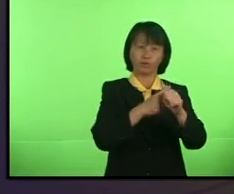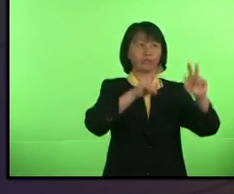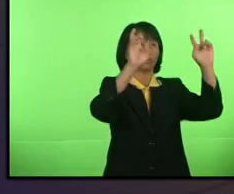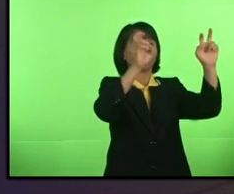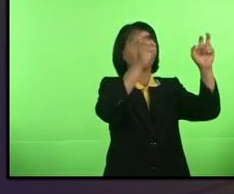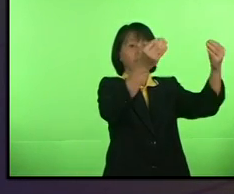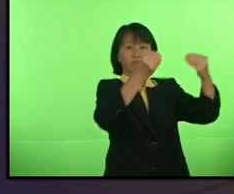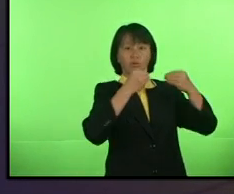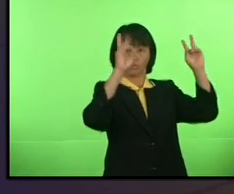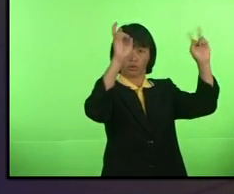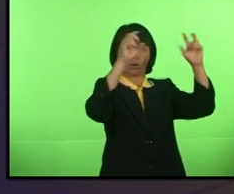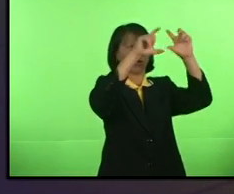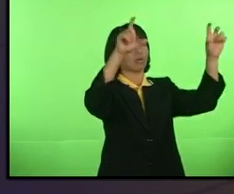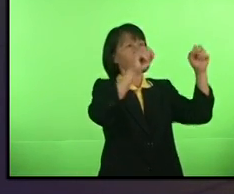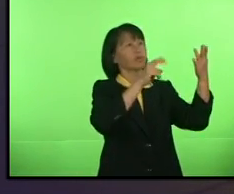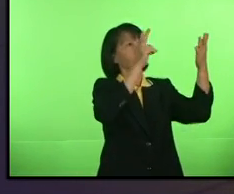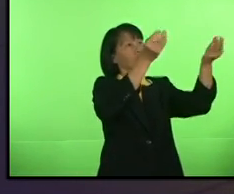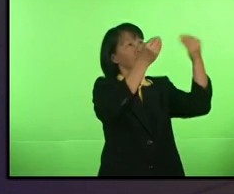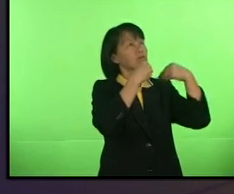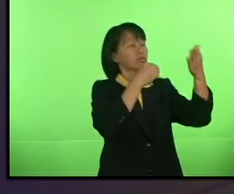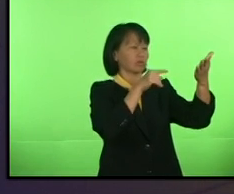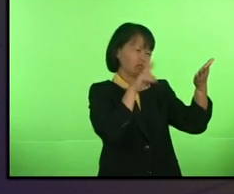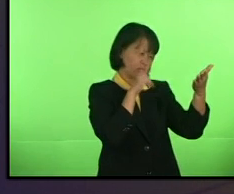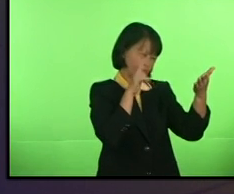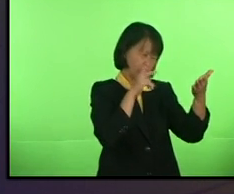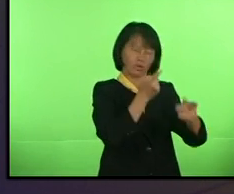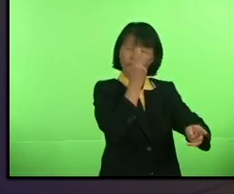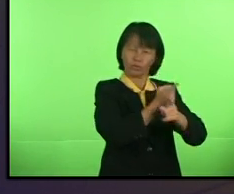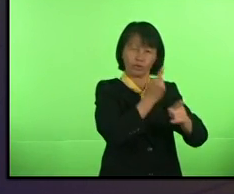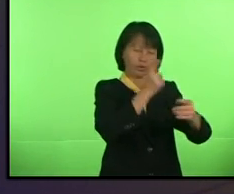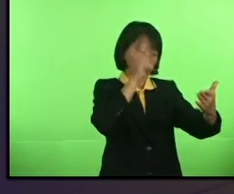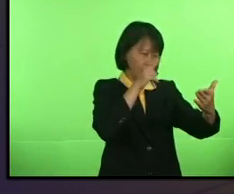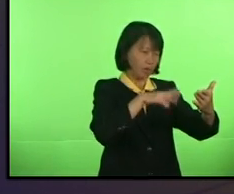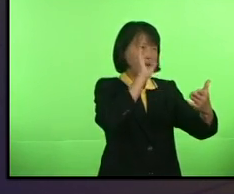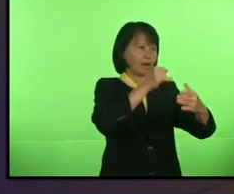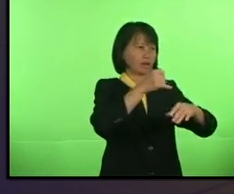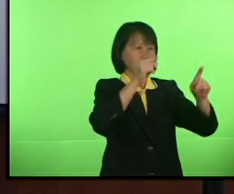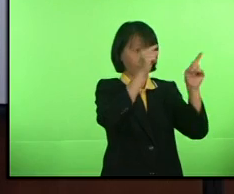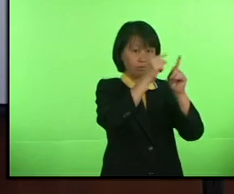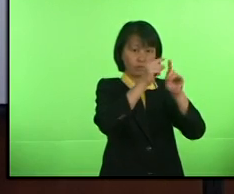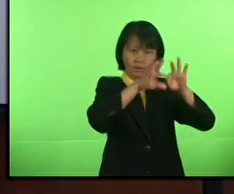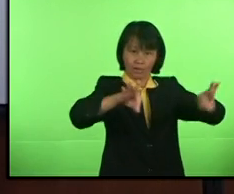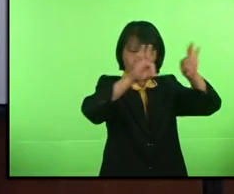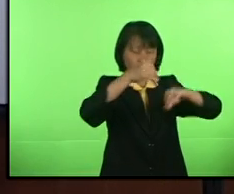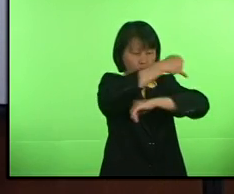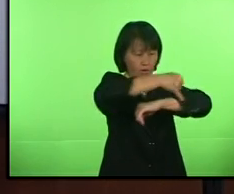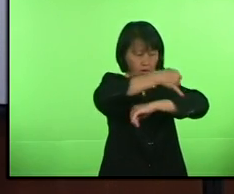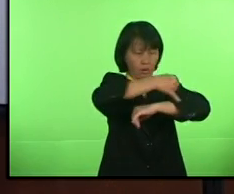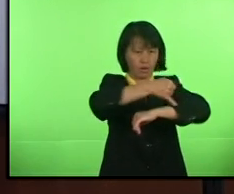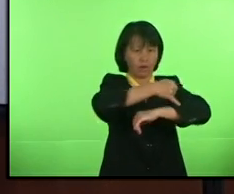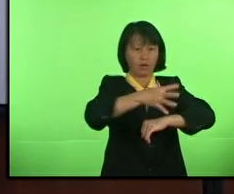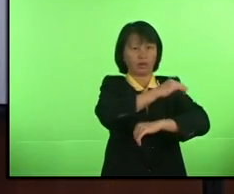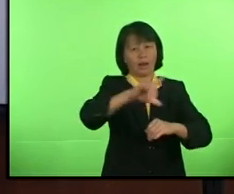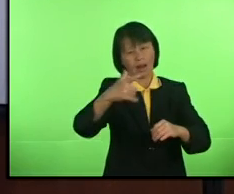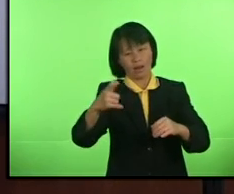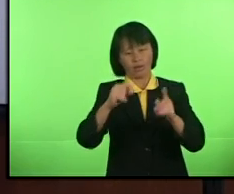given to you. Read the topic carefully. And then you underline the keywords. You write down a few